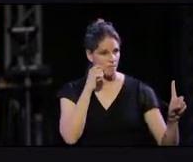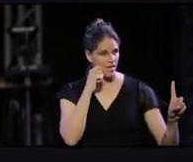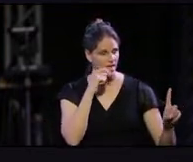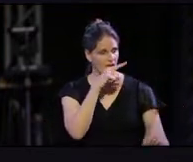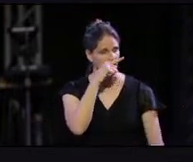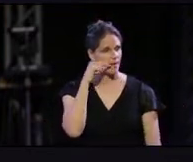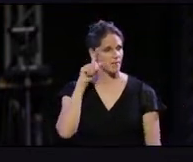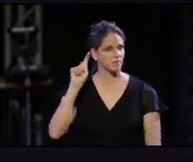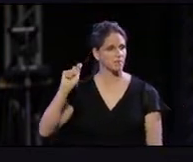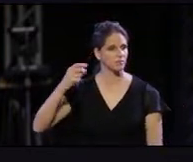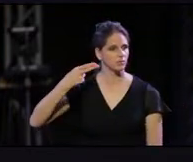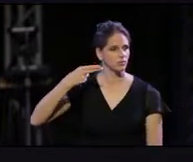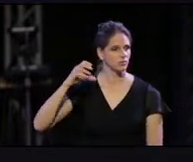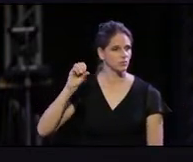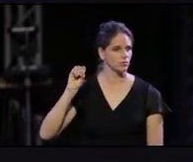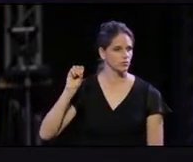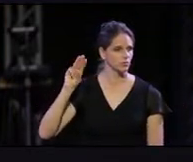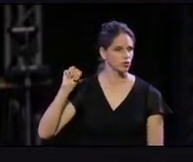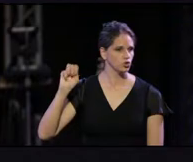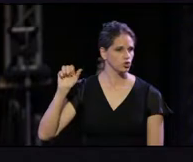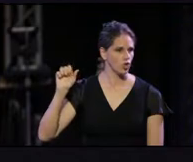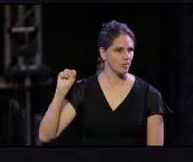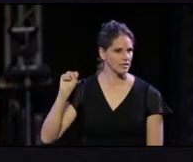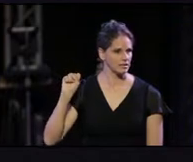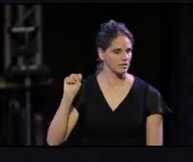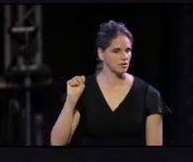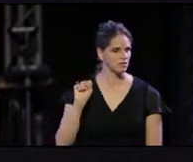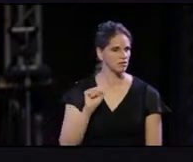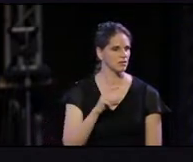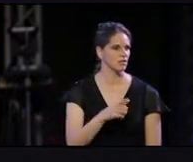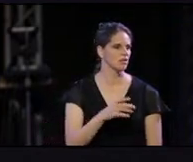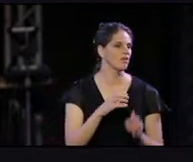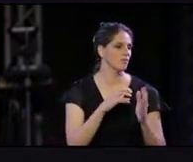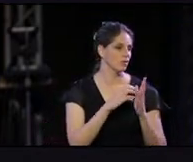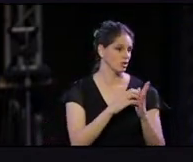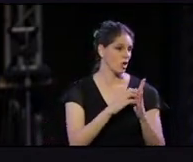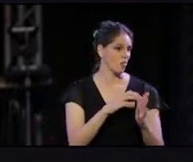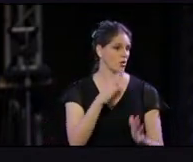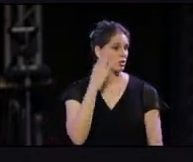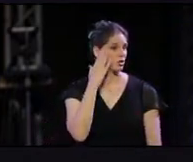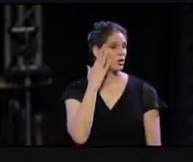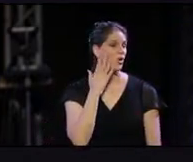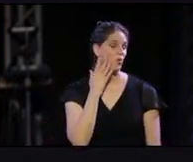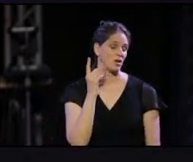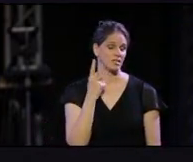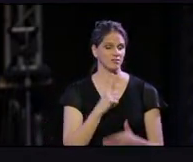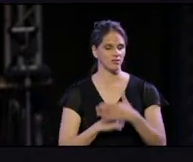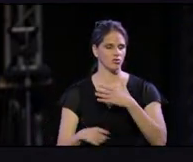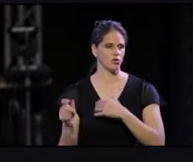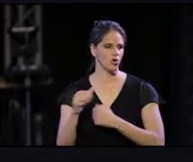You know that awkward moment when somebody's been in hospital and they want to show you their scar. Oh, look.